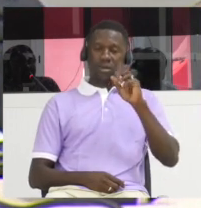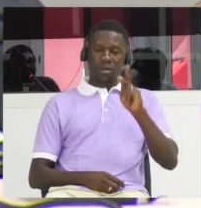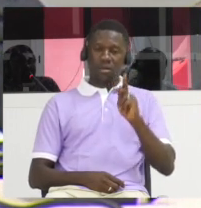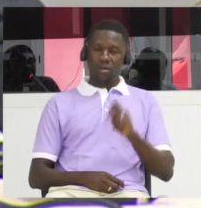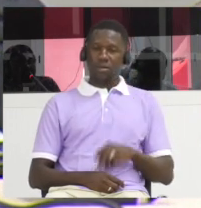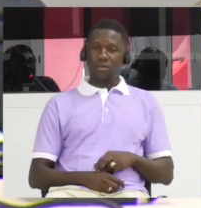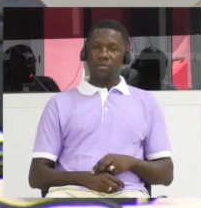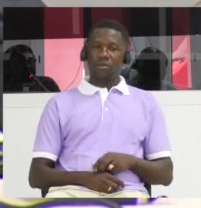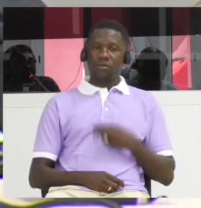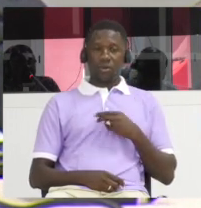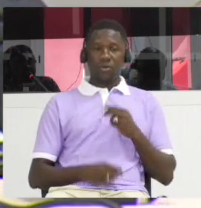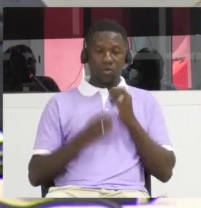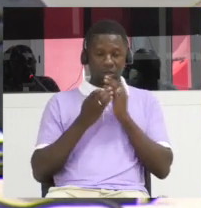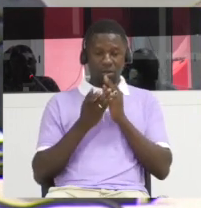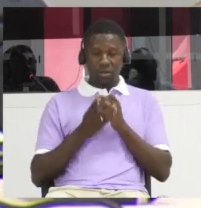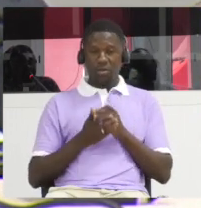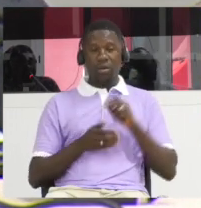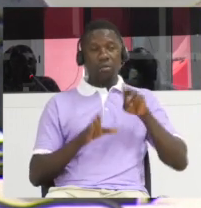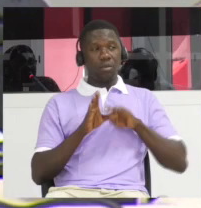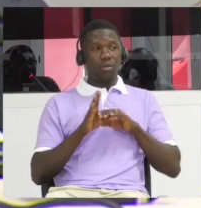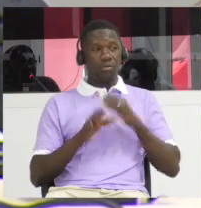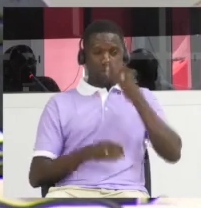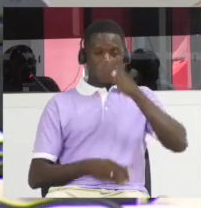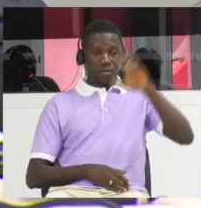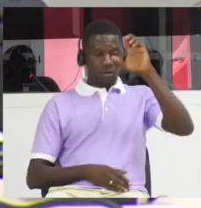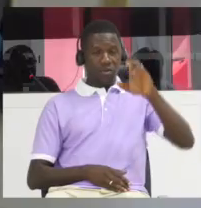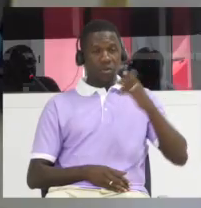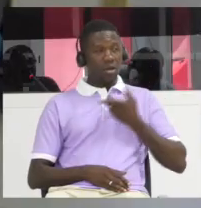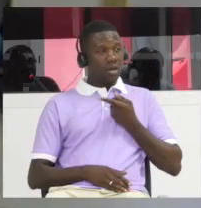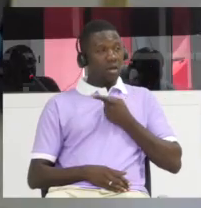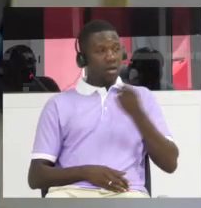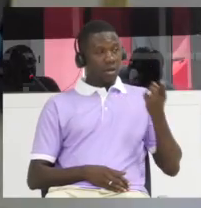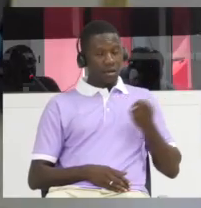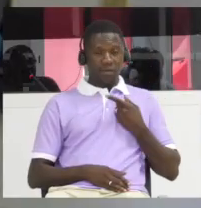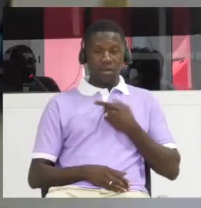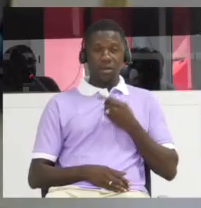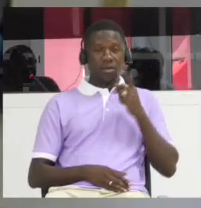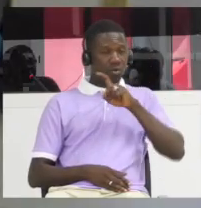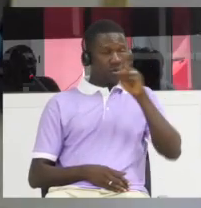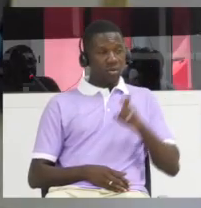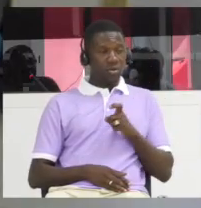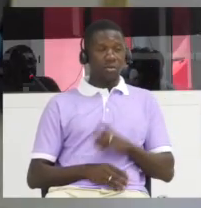commission, do you have any questions? Commissioner Carr, start with you.